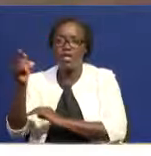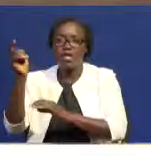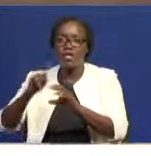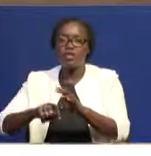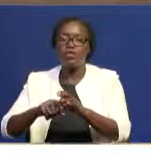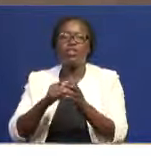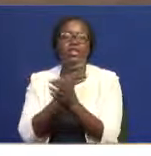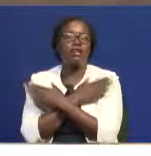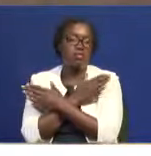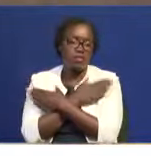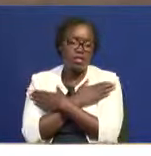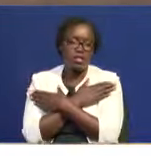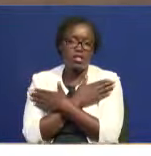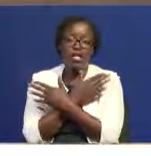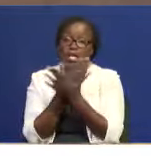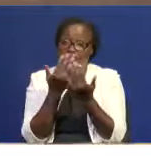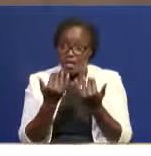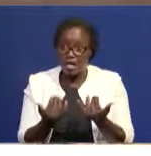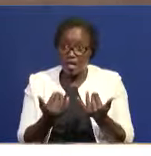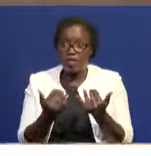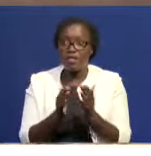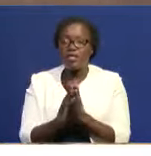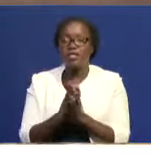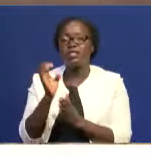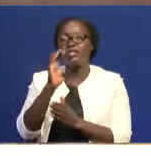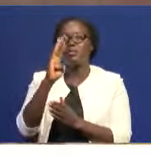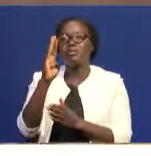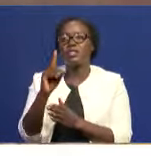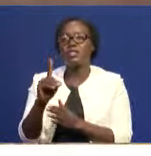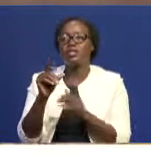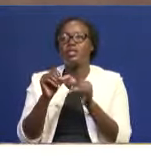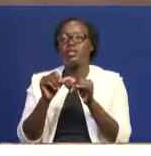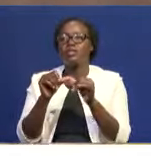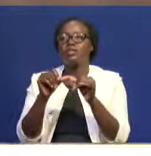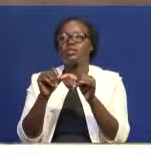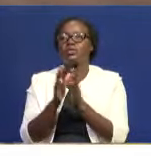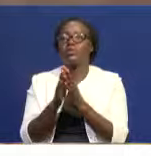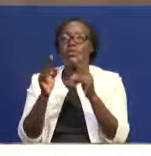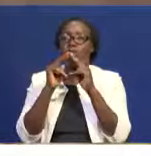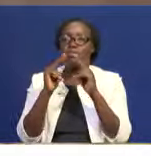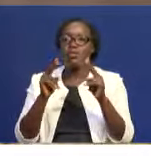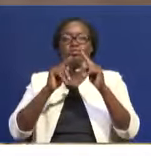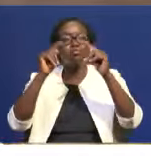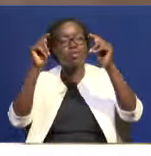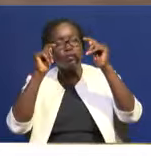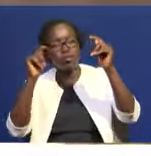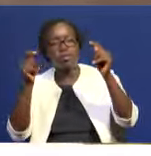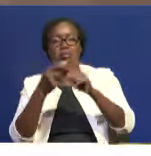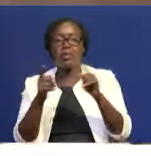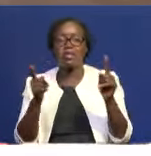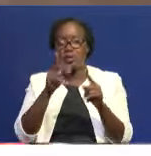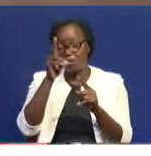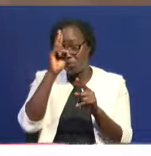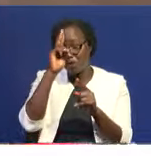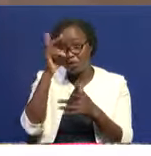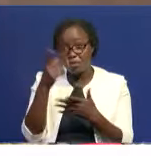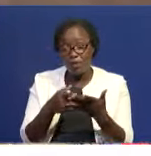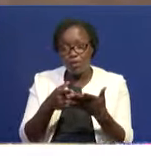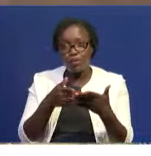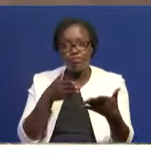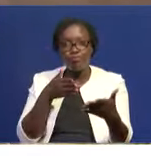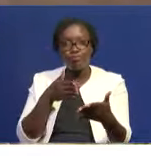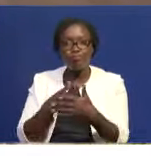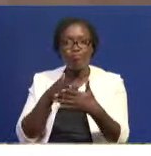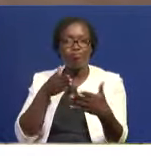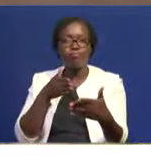their brethren who are currently within the central business district to continue with their peaceful picketing. But as you can see, the police has cordoned off